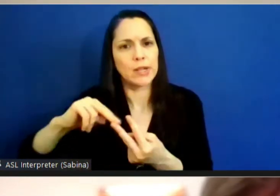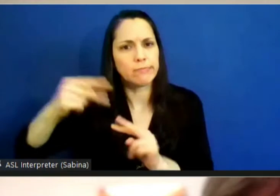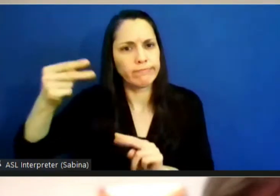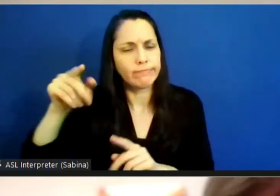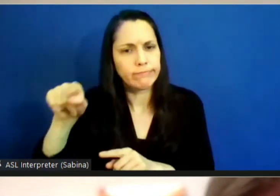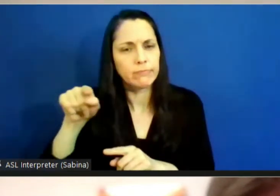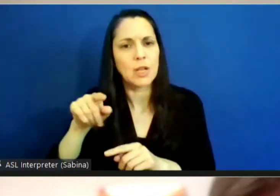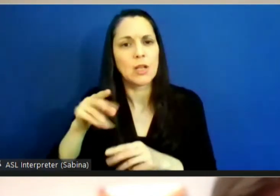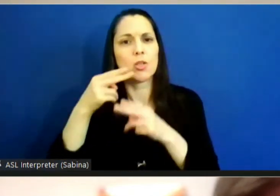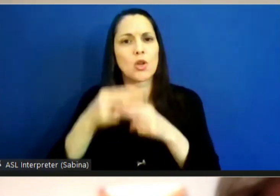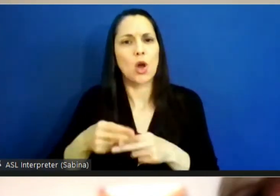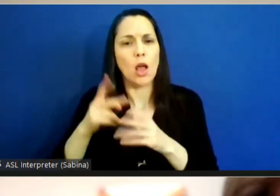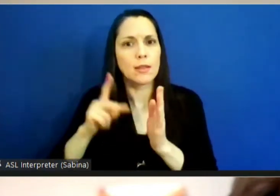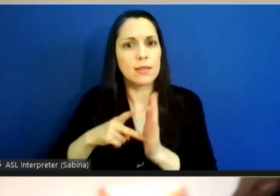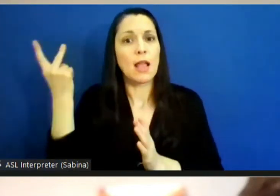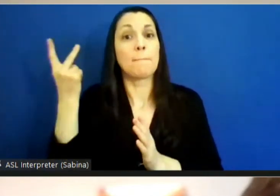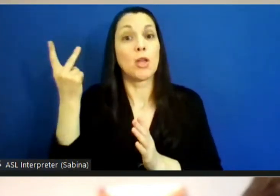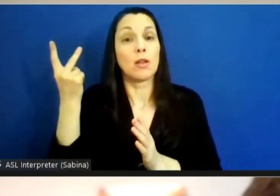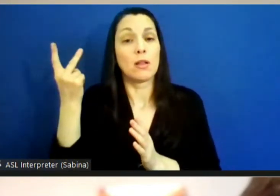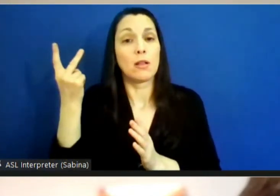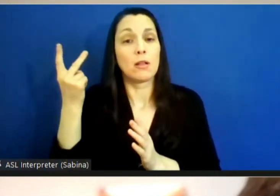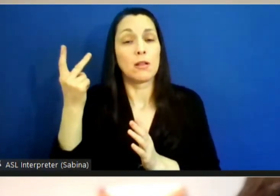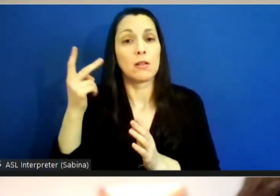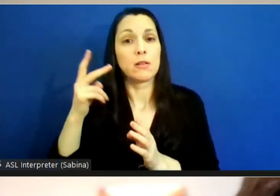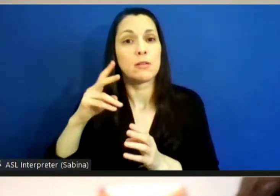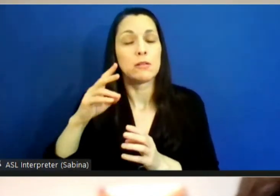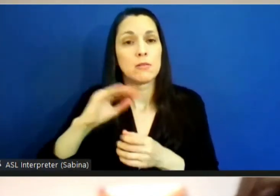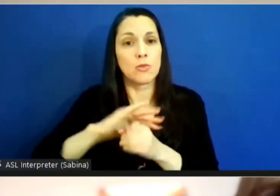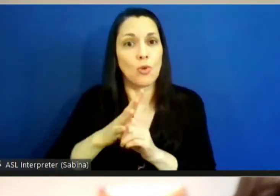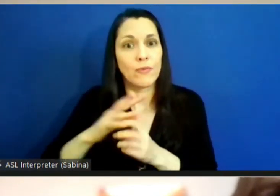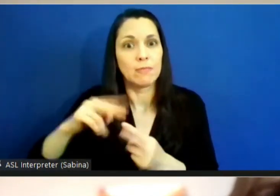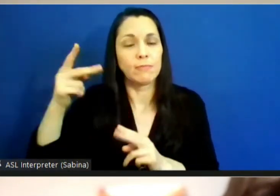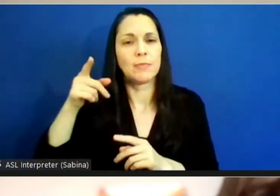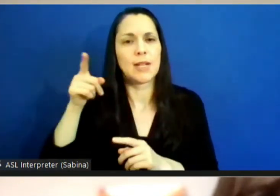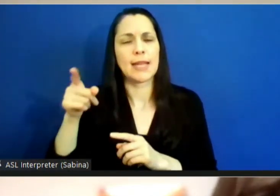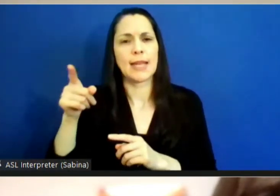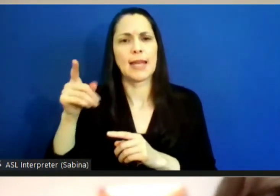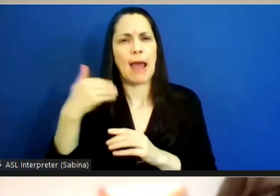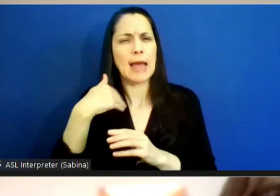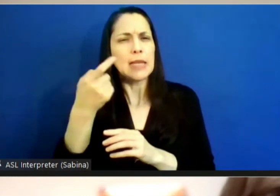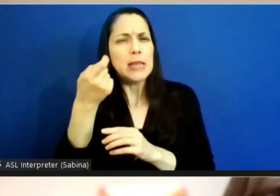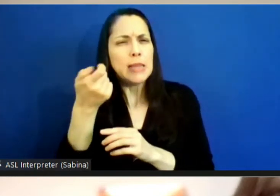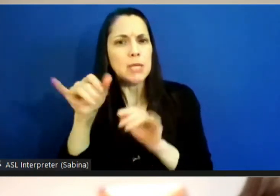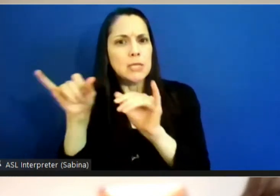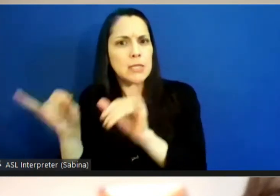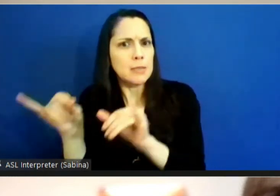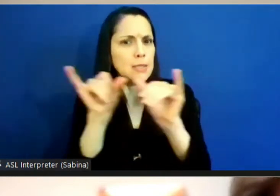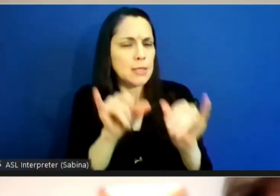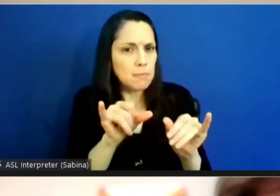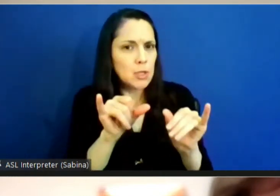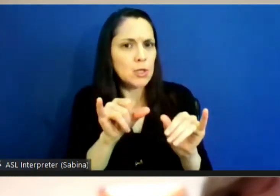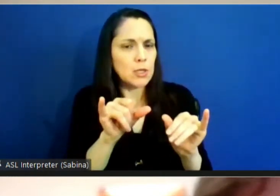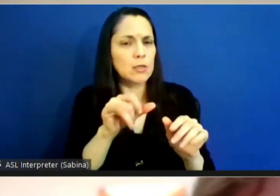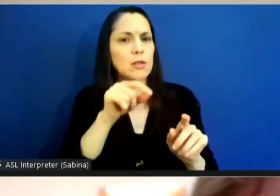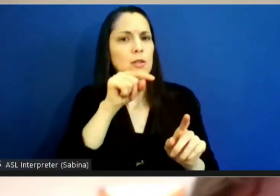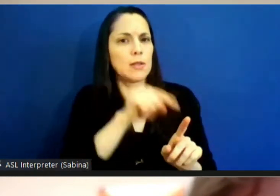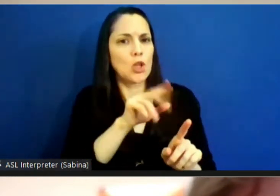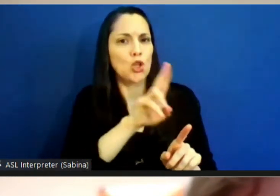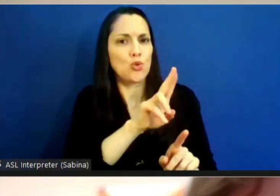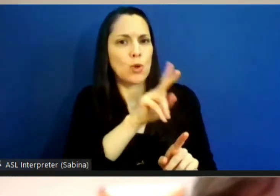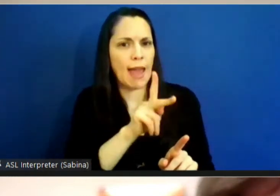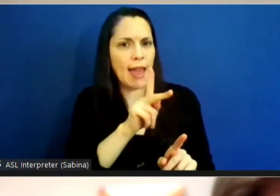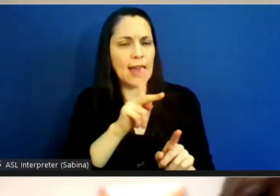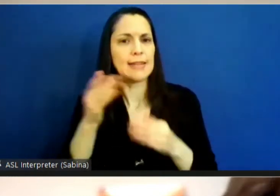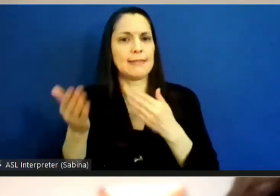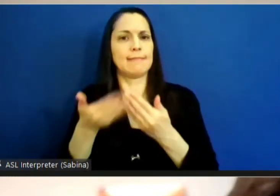to as the double variant. It has some characteristics of the UK variant, so it is more transmissible, and